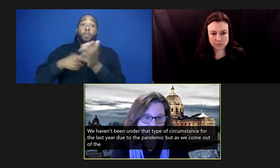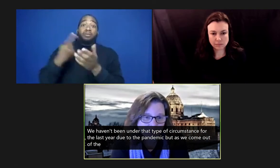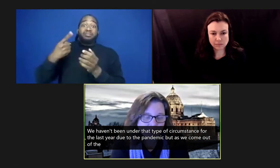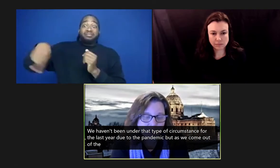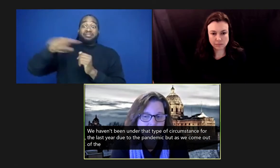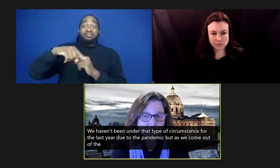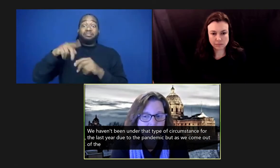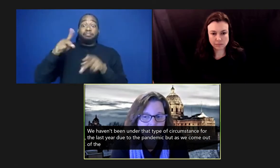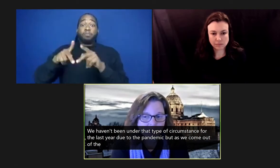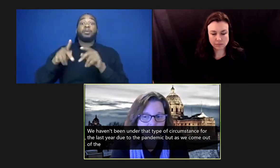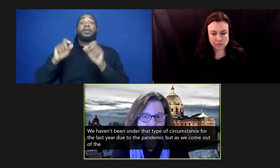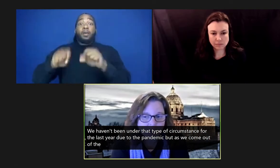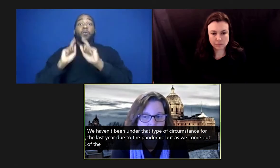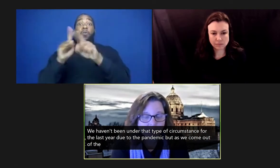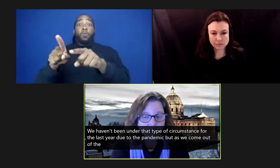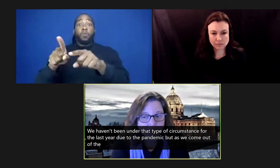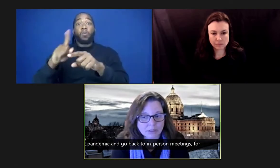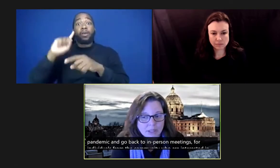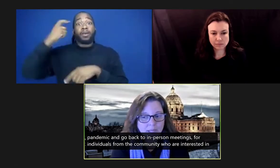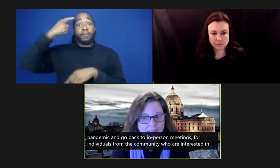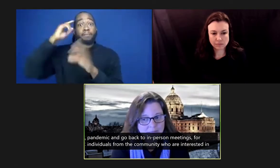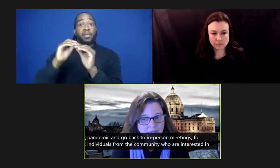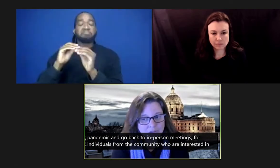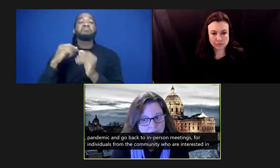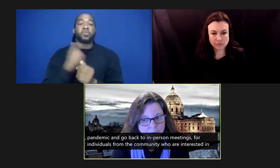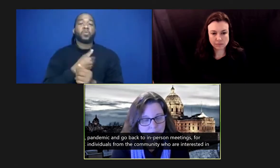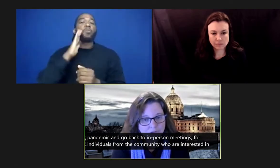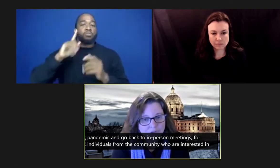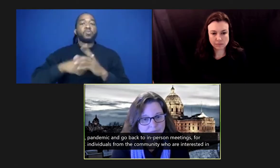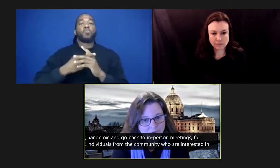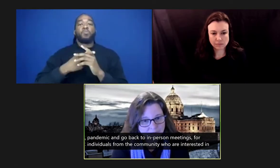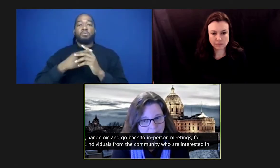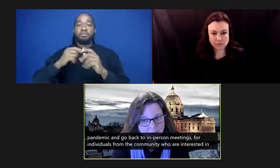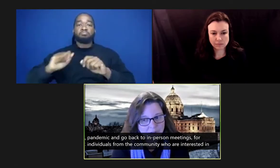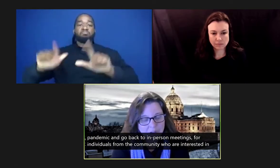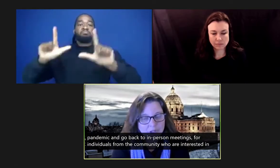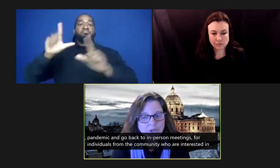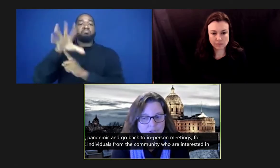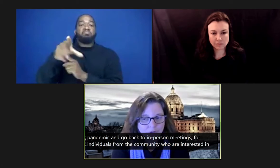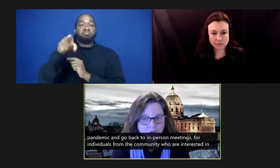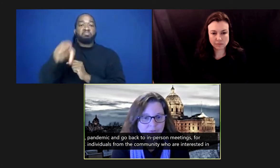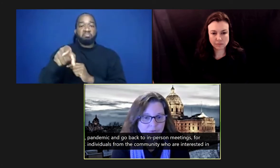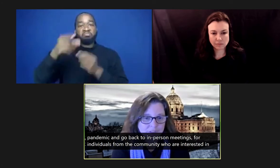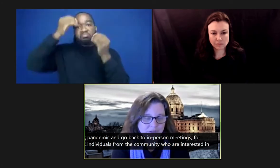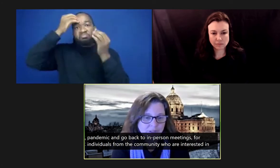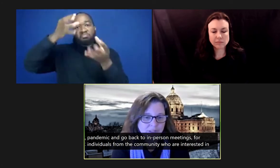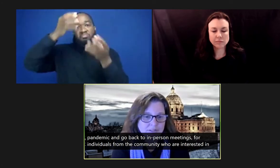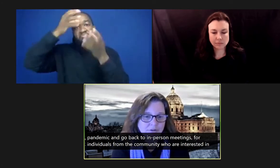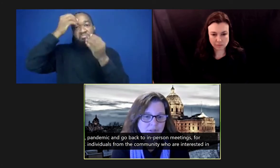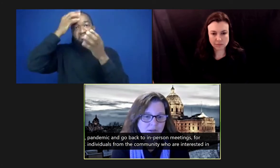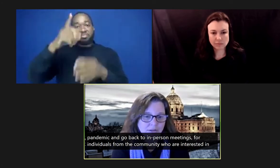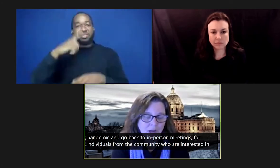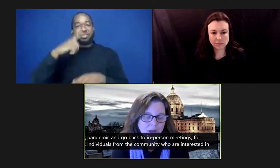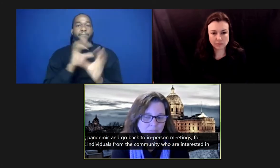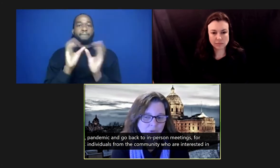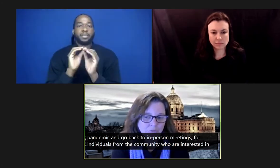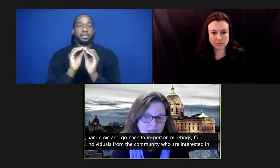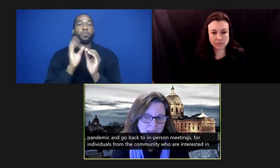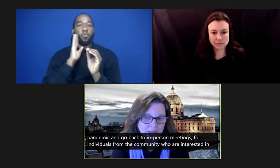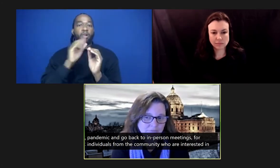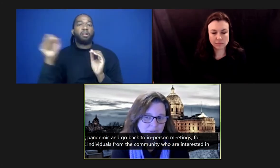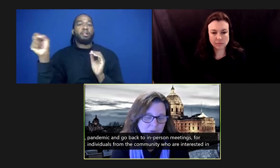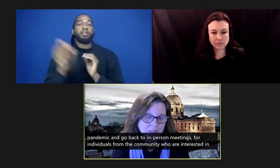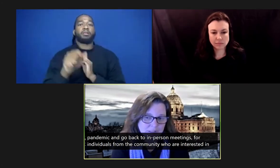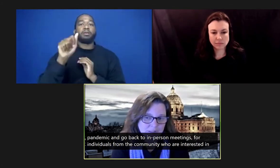legislative hearings and having ASL interpreters available during those hearings so that you